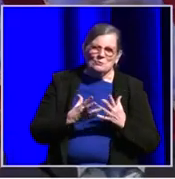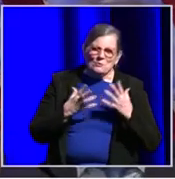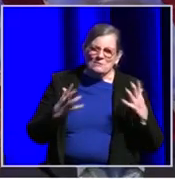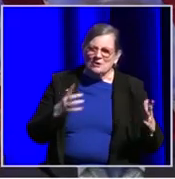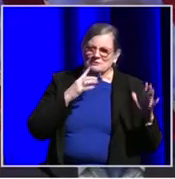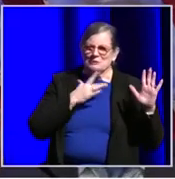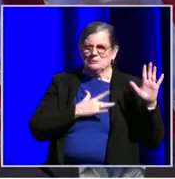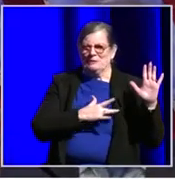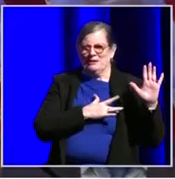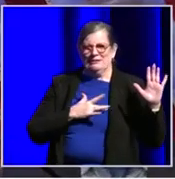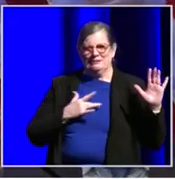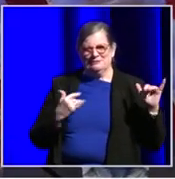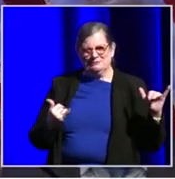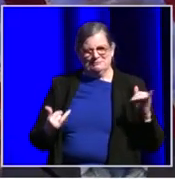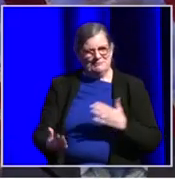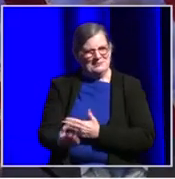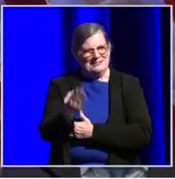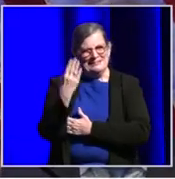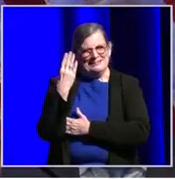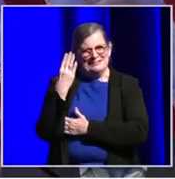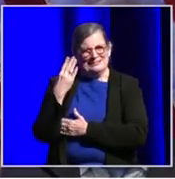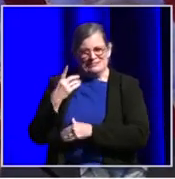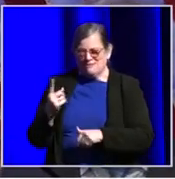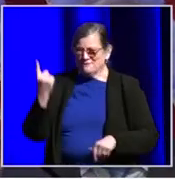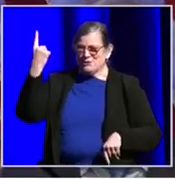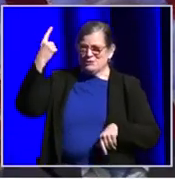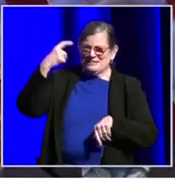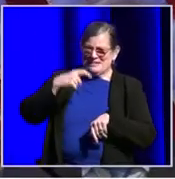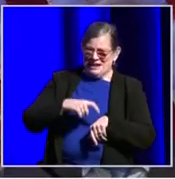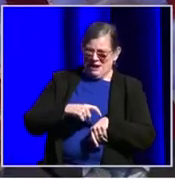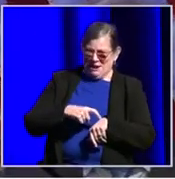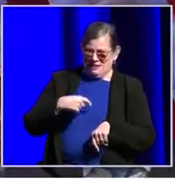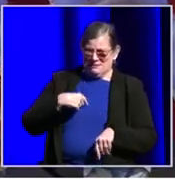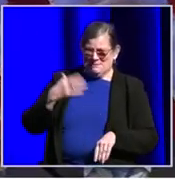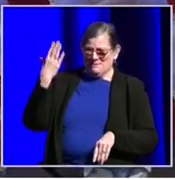me in the first time in 2007.